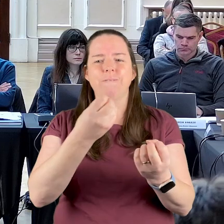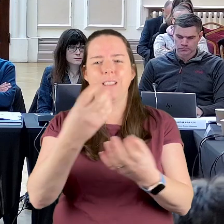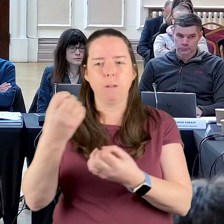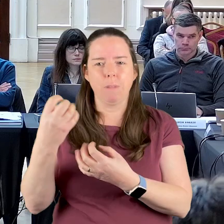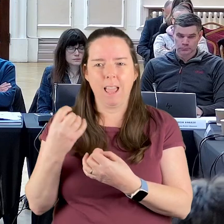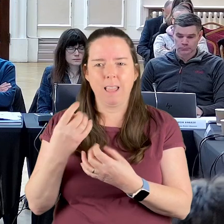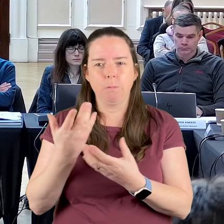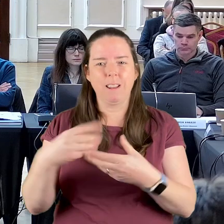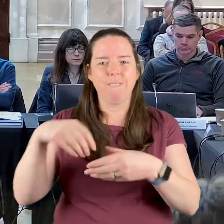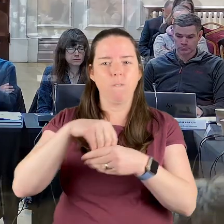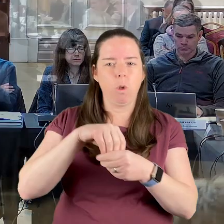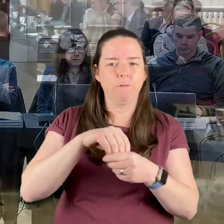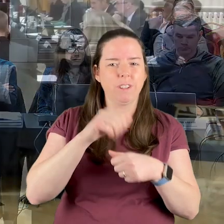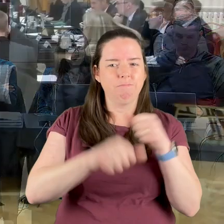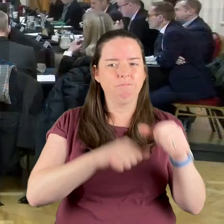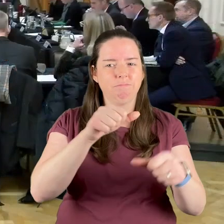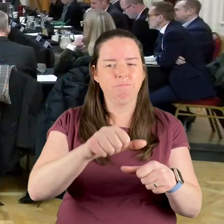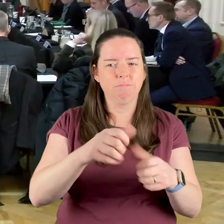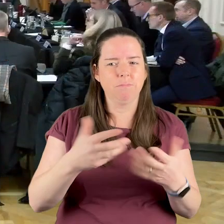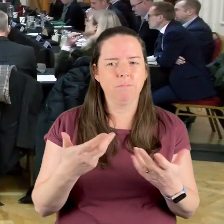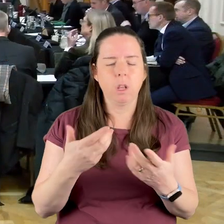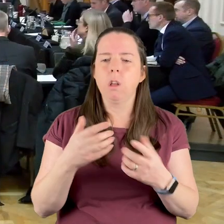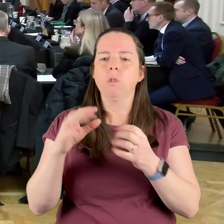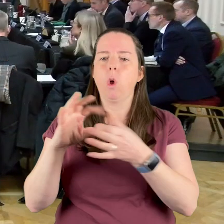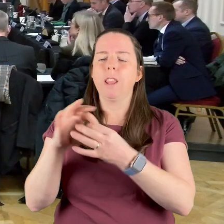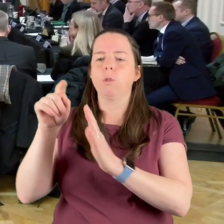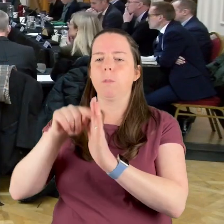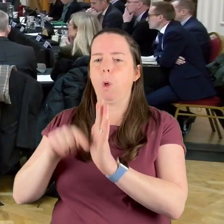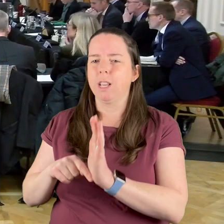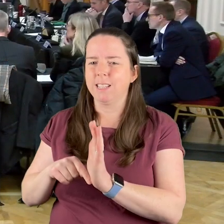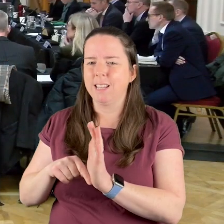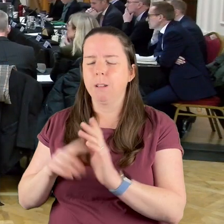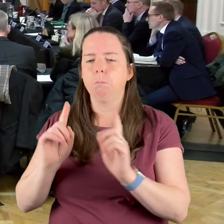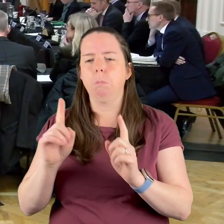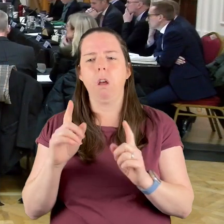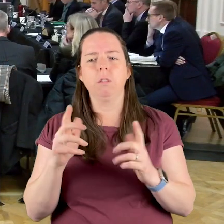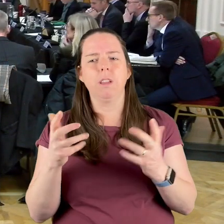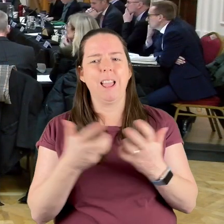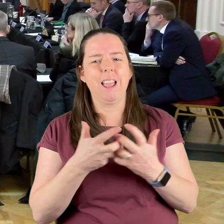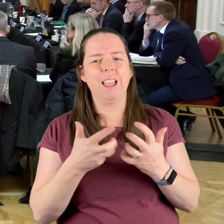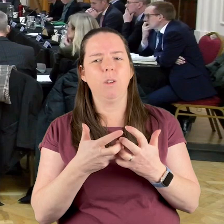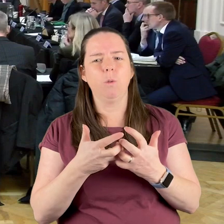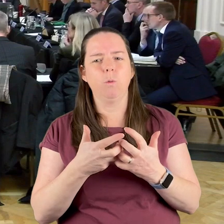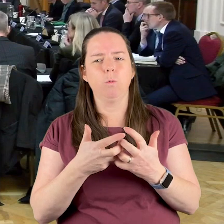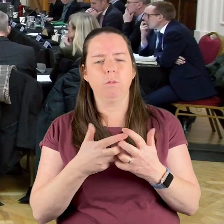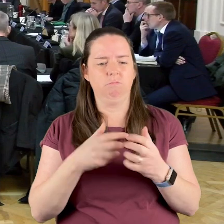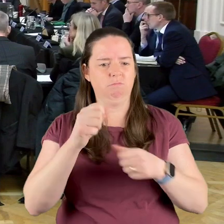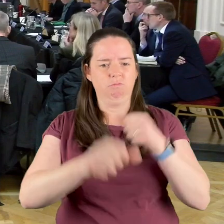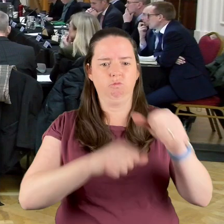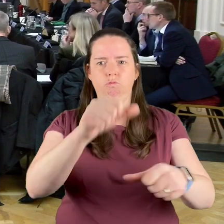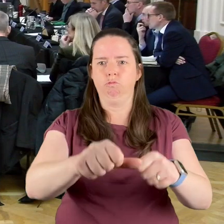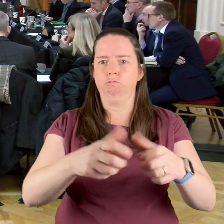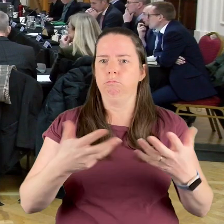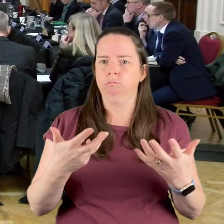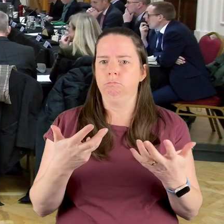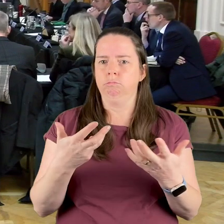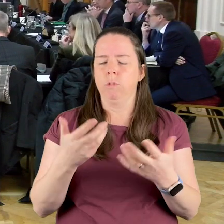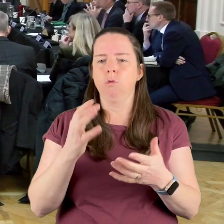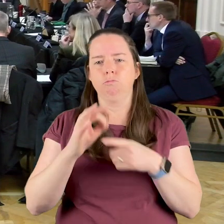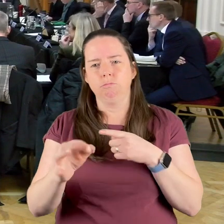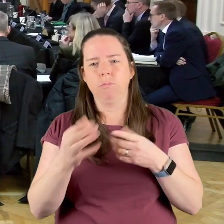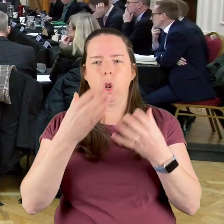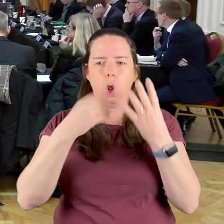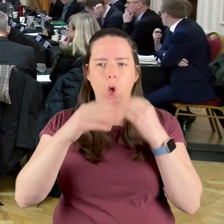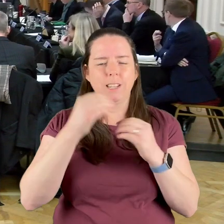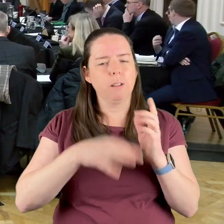bit more about the patient engagement and feedback that's been involved in the implementation, perhaps not so much the policy, but how it will be